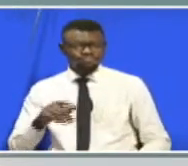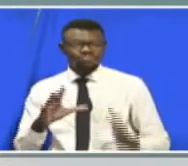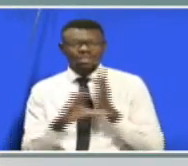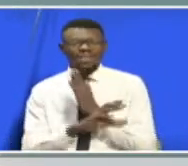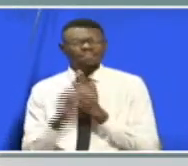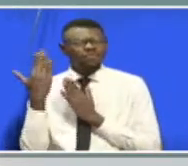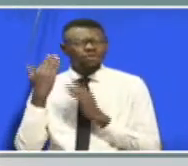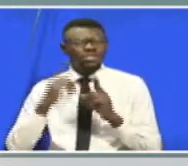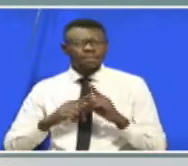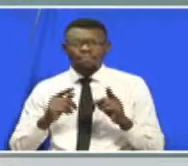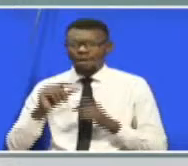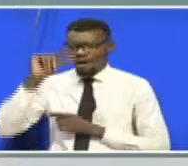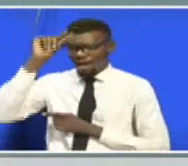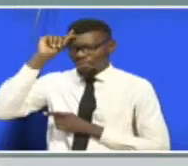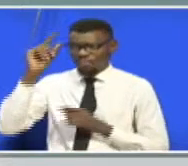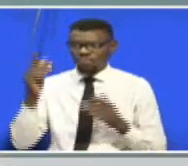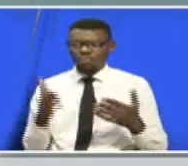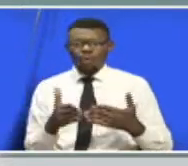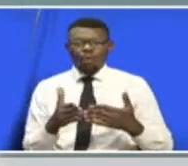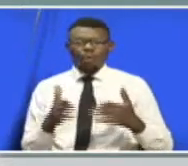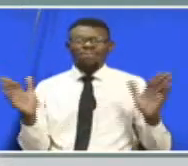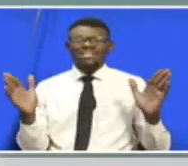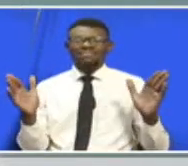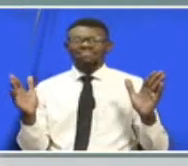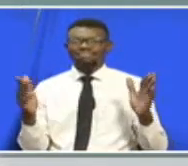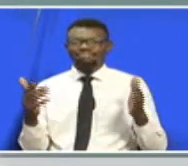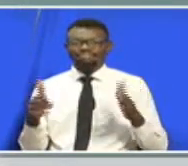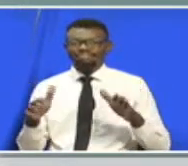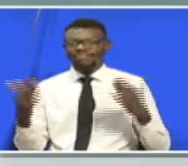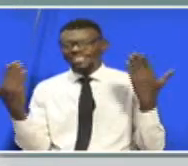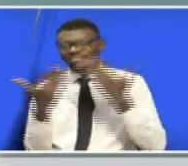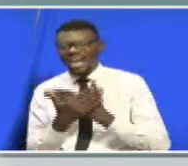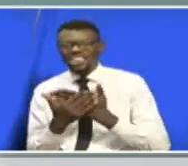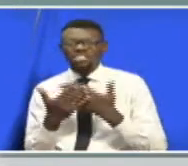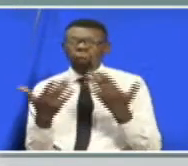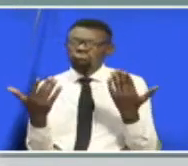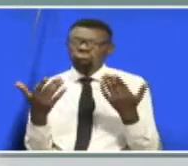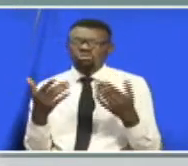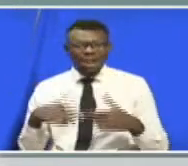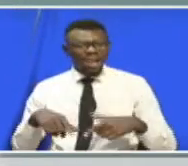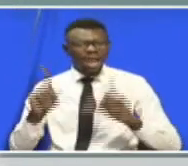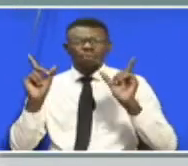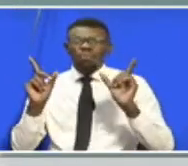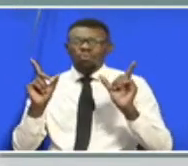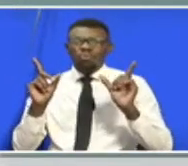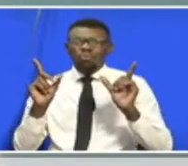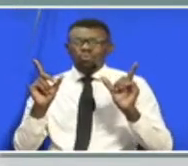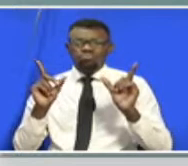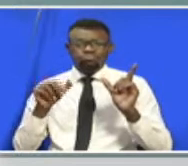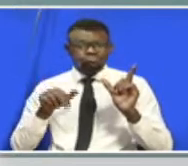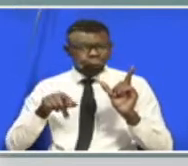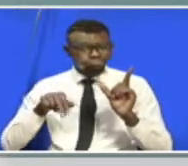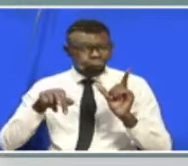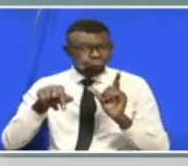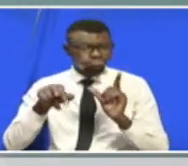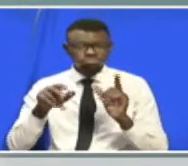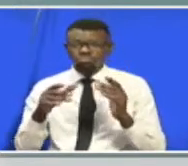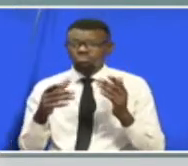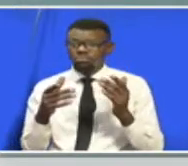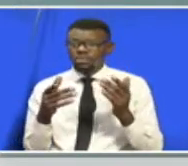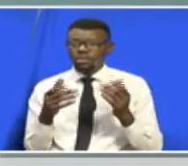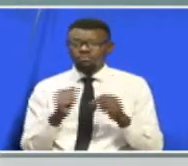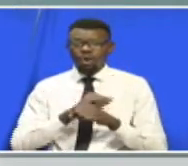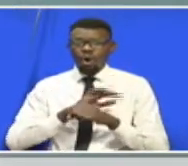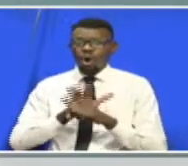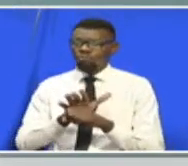lifted the night curfews. A lot of Kenyans thought that COVID actually ended. And if you look around, most people are now not